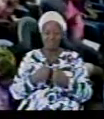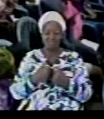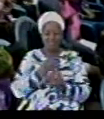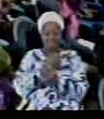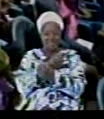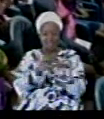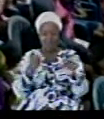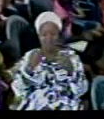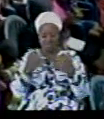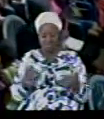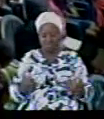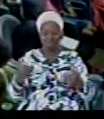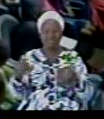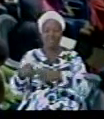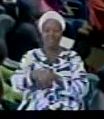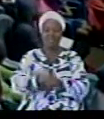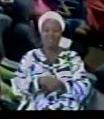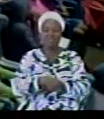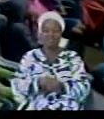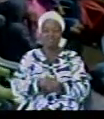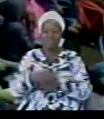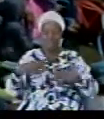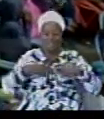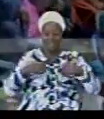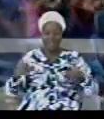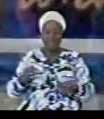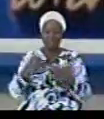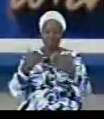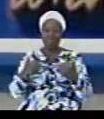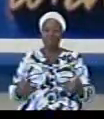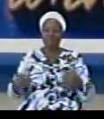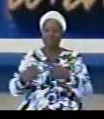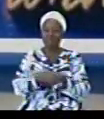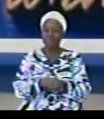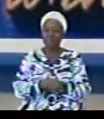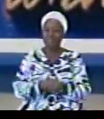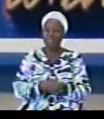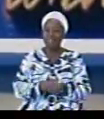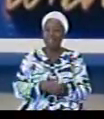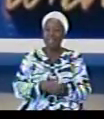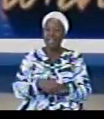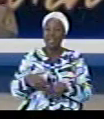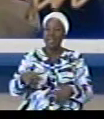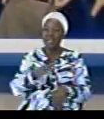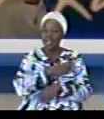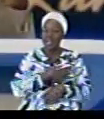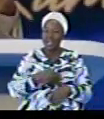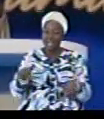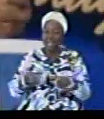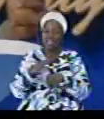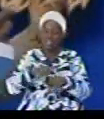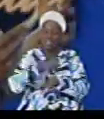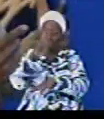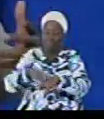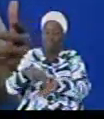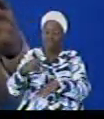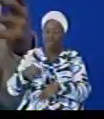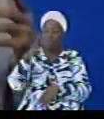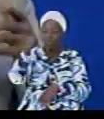Salvation today. Healing today. And the nature of God, which is the nature